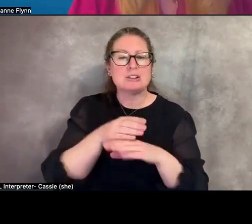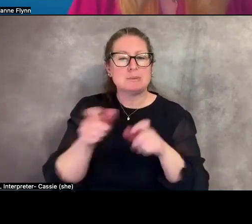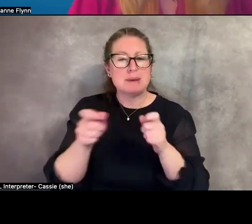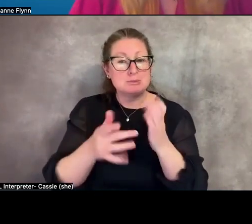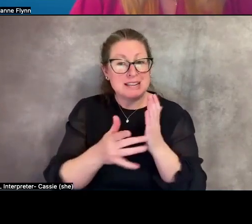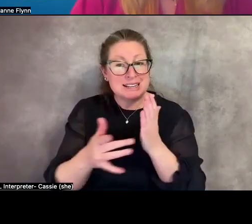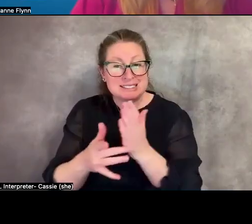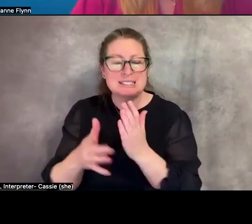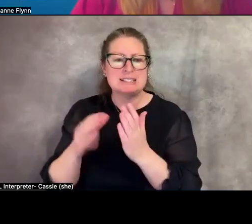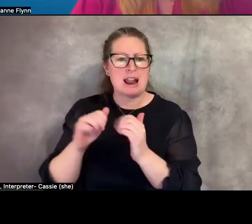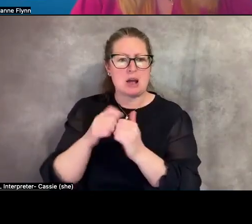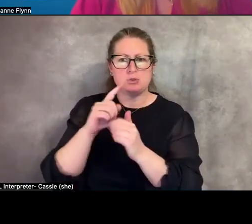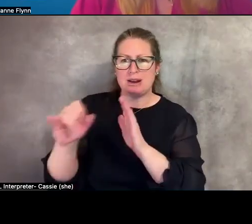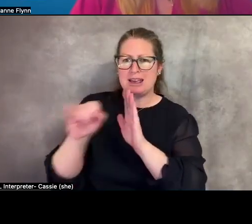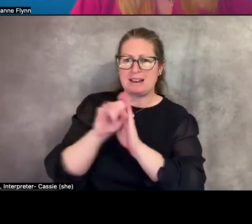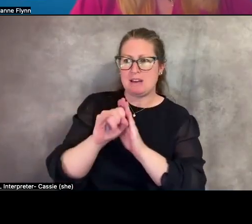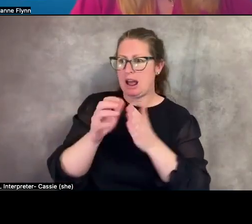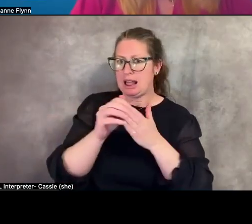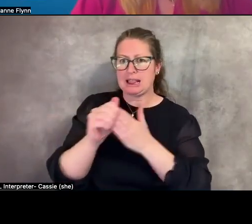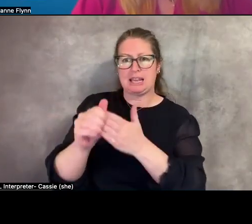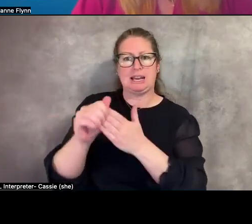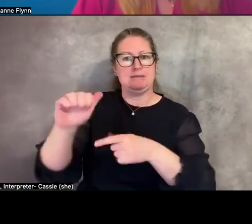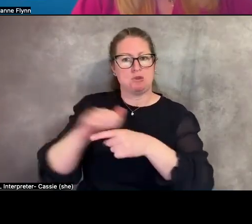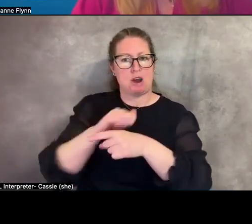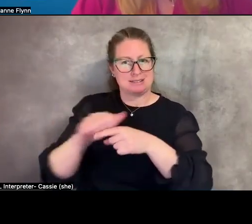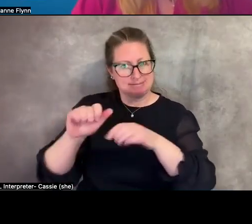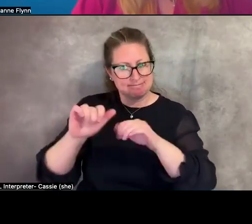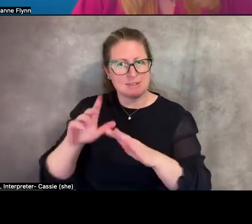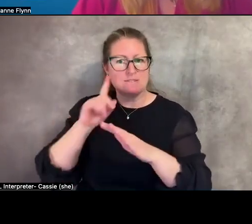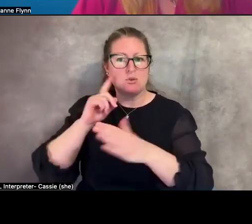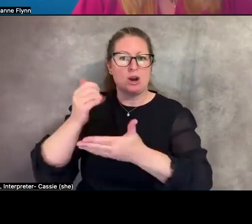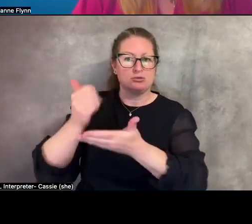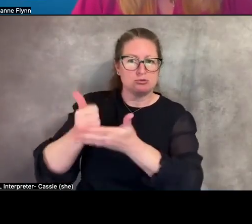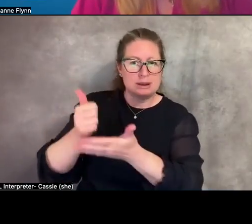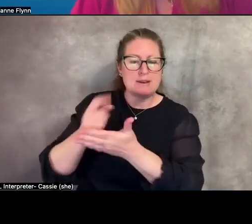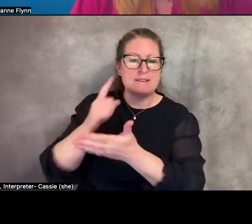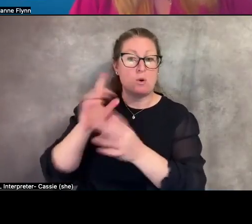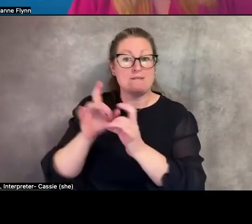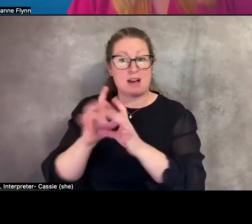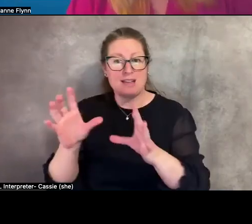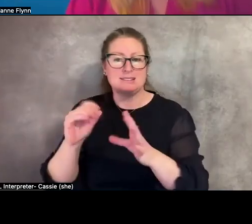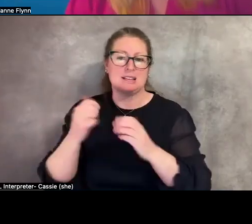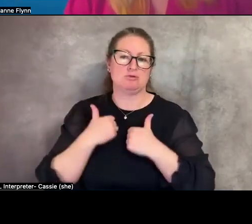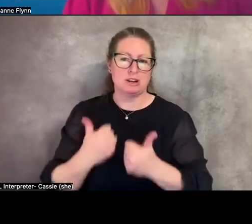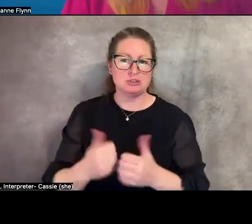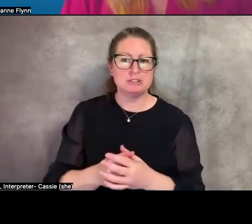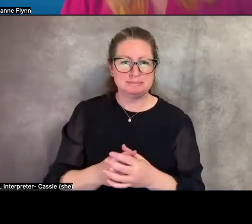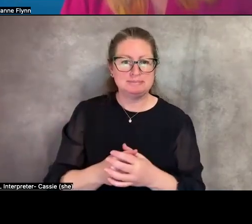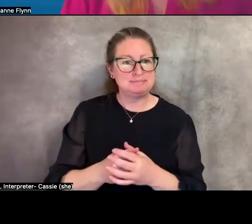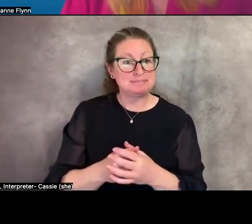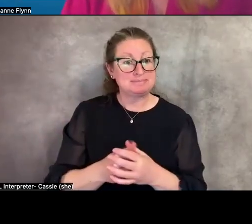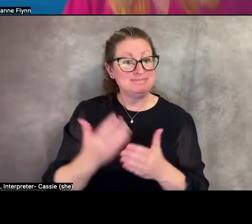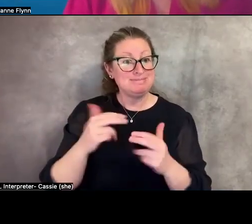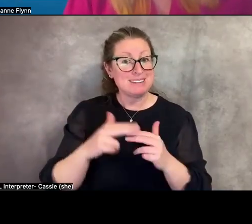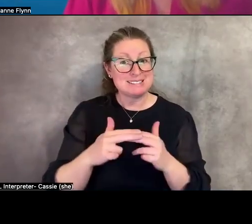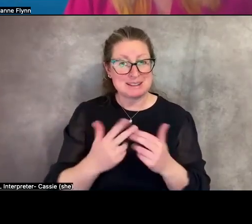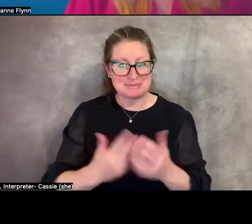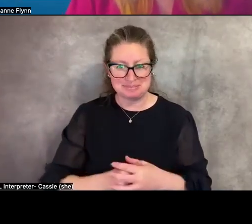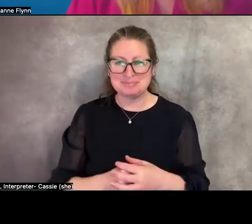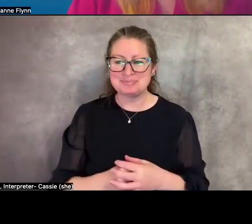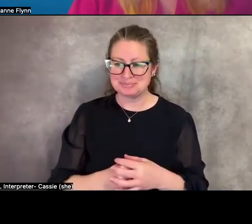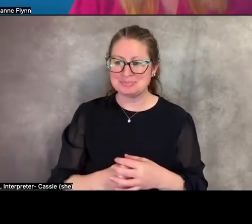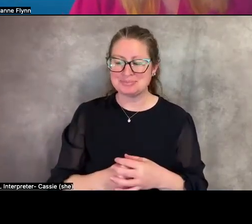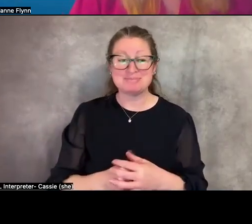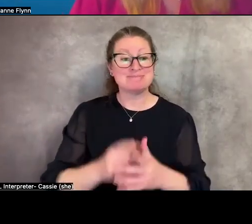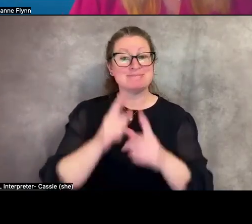and identifying leading practices for the treatment of violence and aggression. Next slide, please. So our goals.